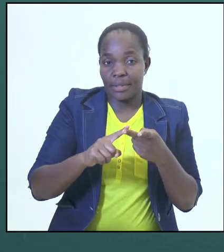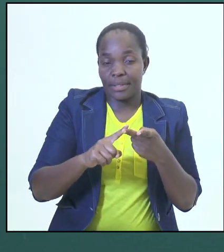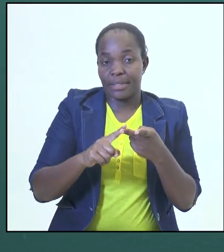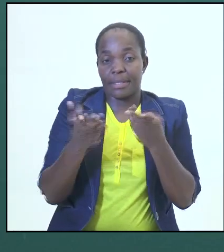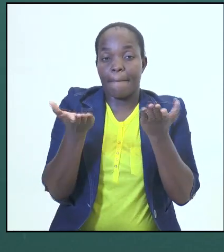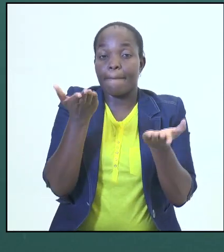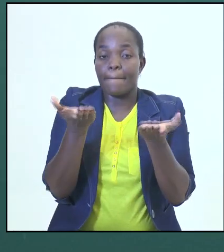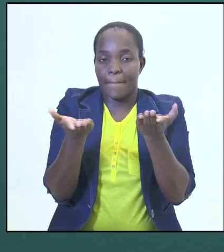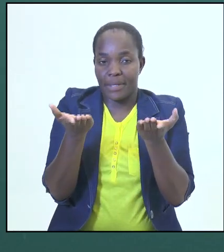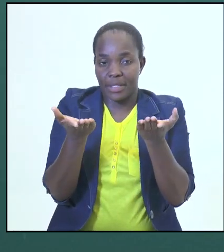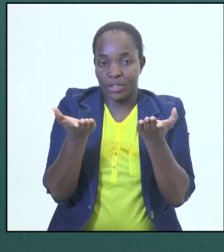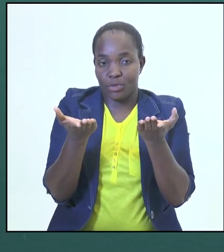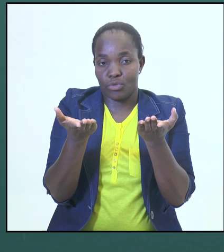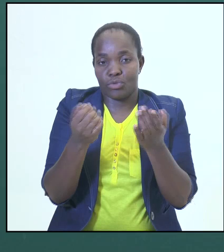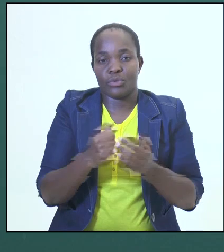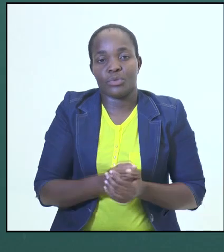balanced molecular equation.